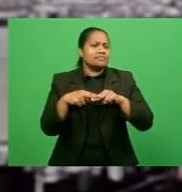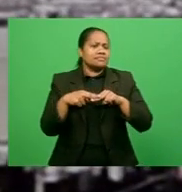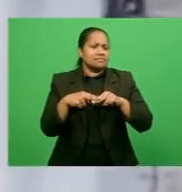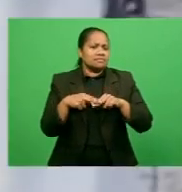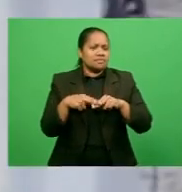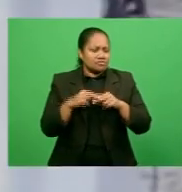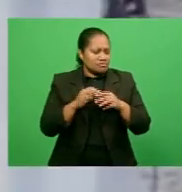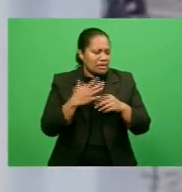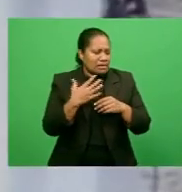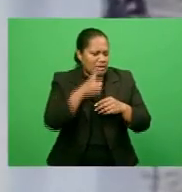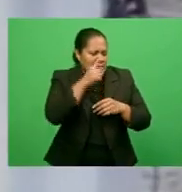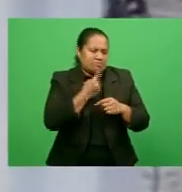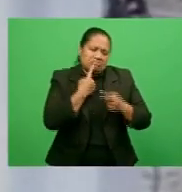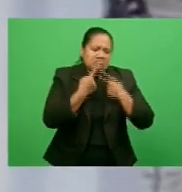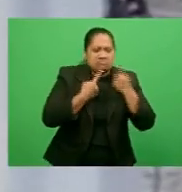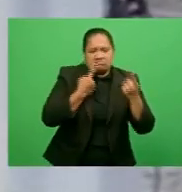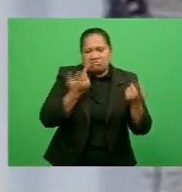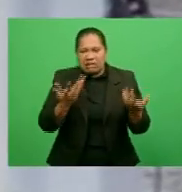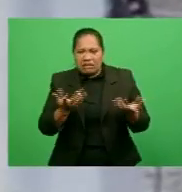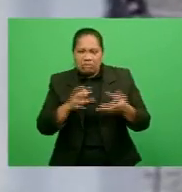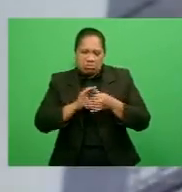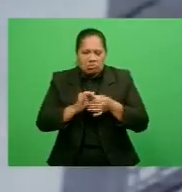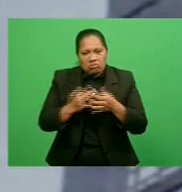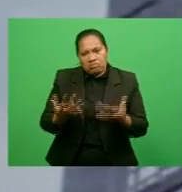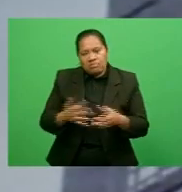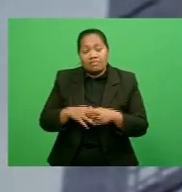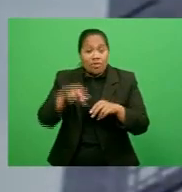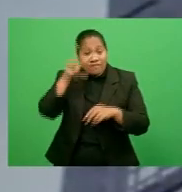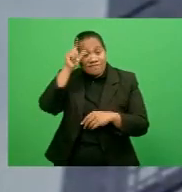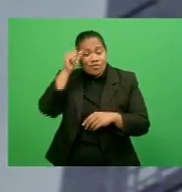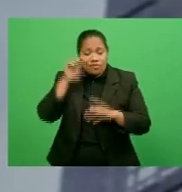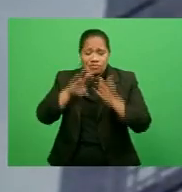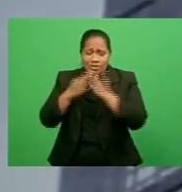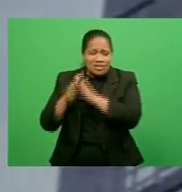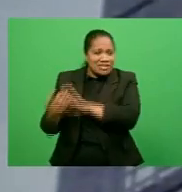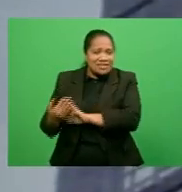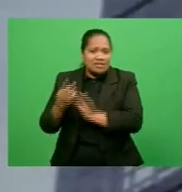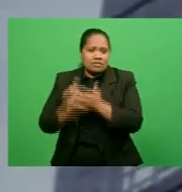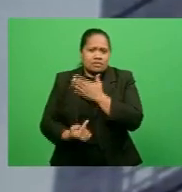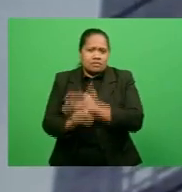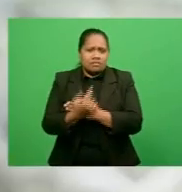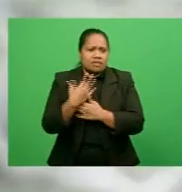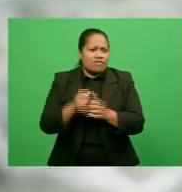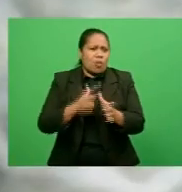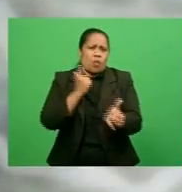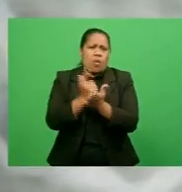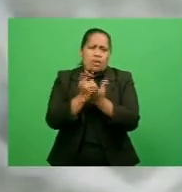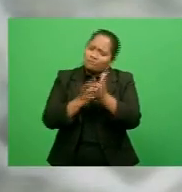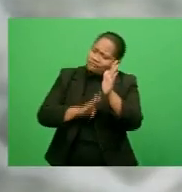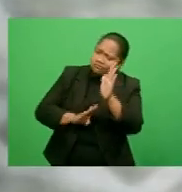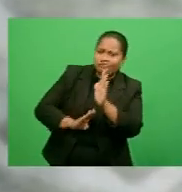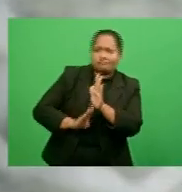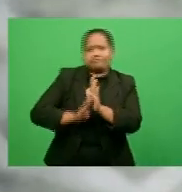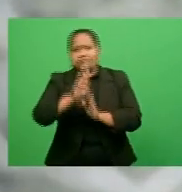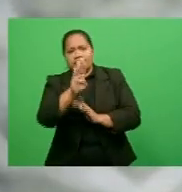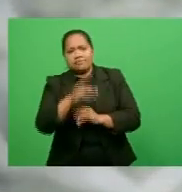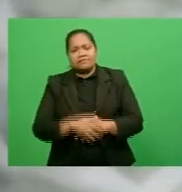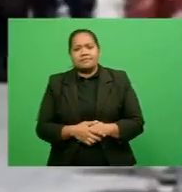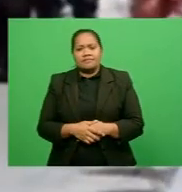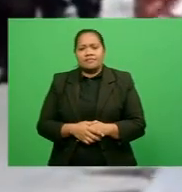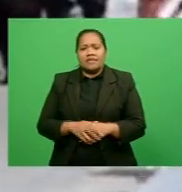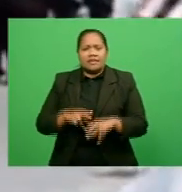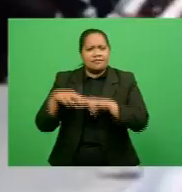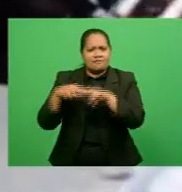say. ARYA says the Fijian community as a whole has a lot of resilience and willpower. The former parliamentarian and